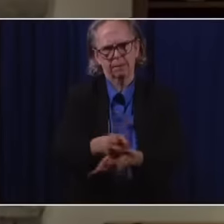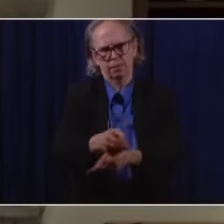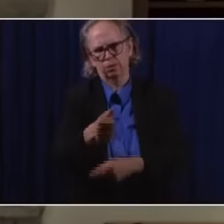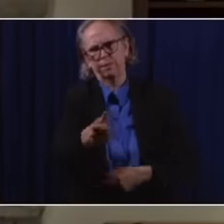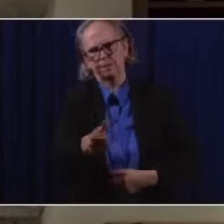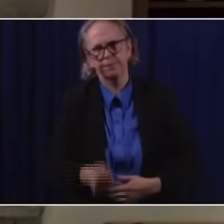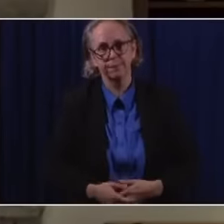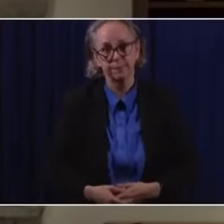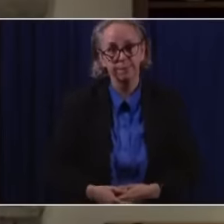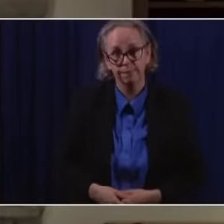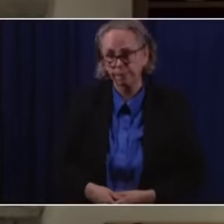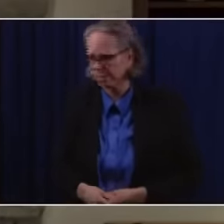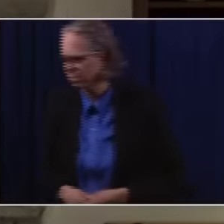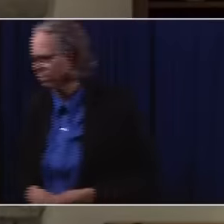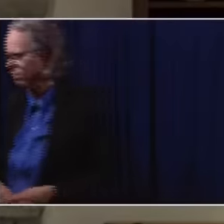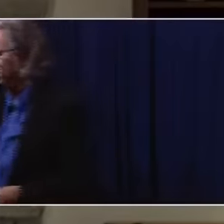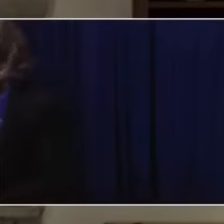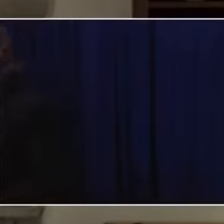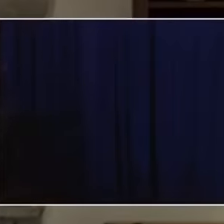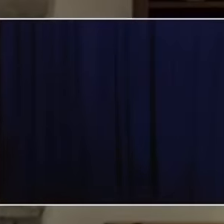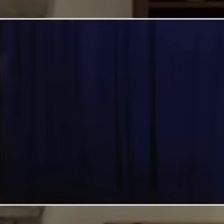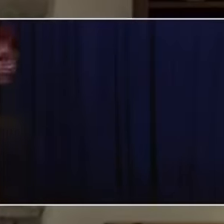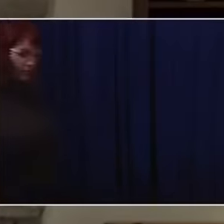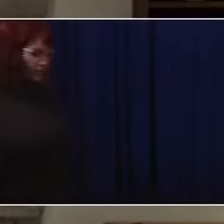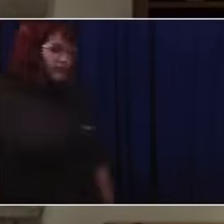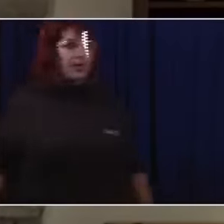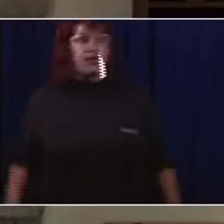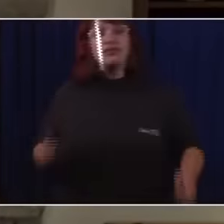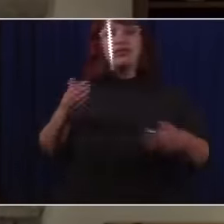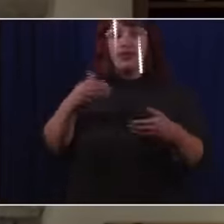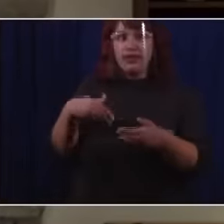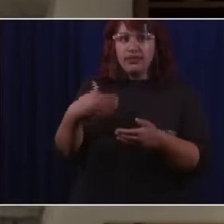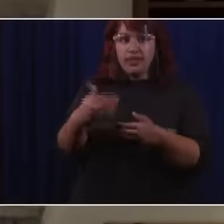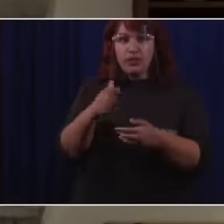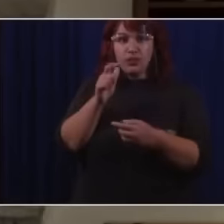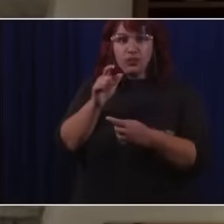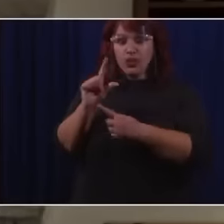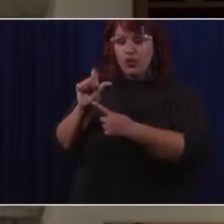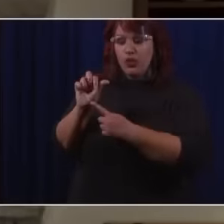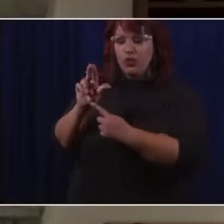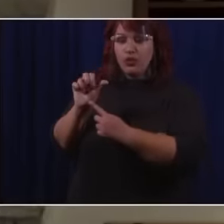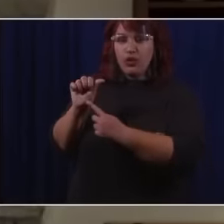Next question is from Laura Hancock at cleveland.com.